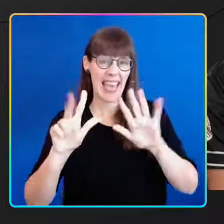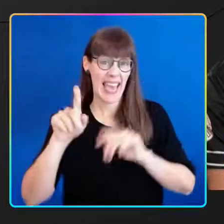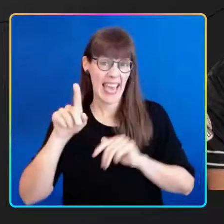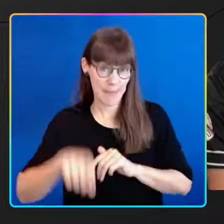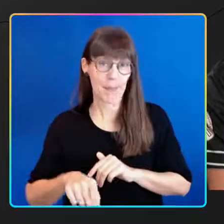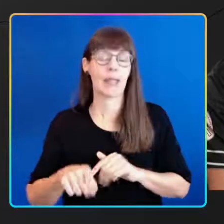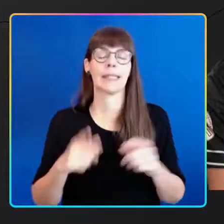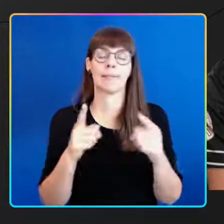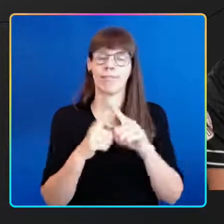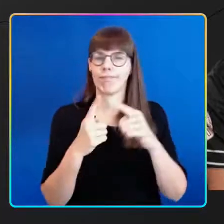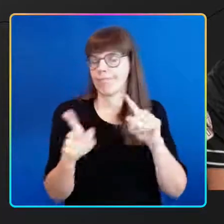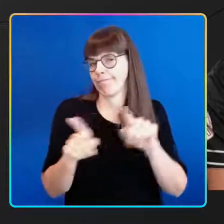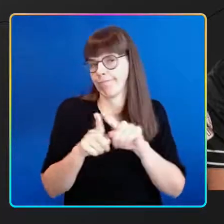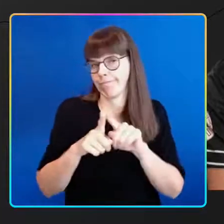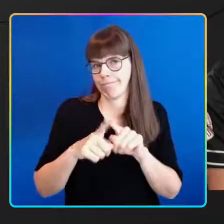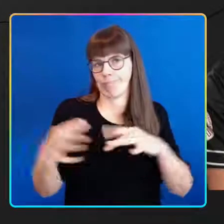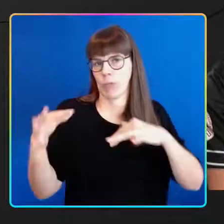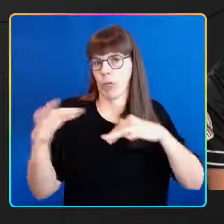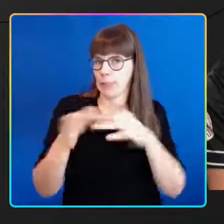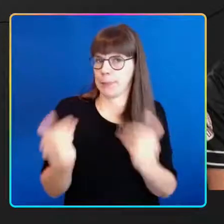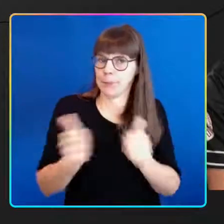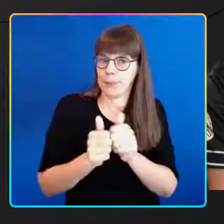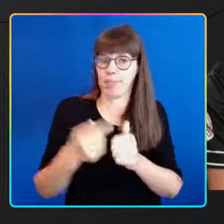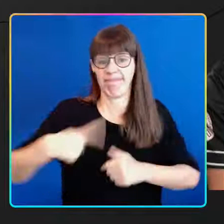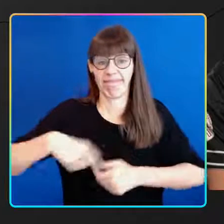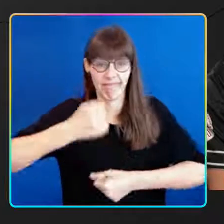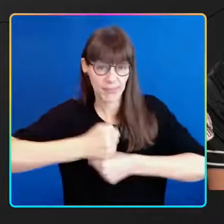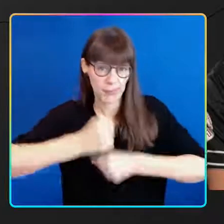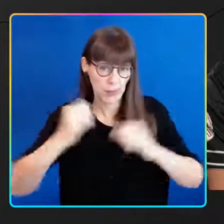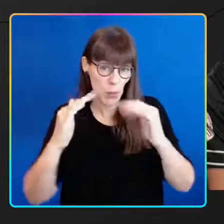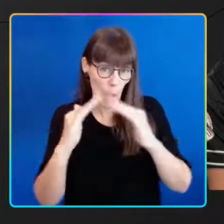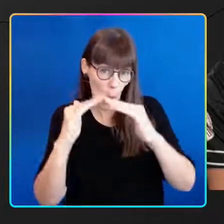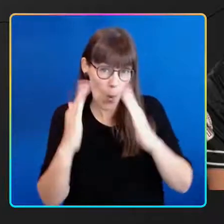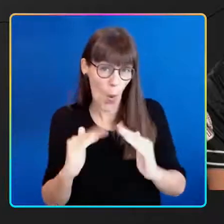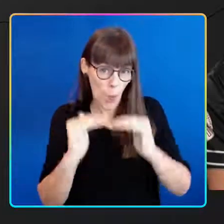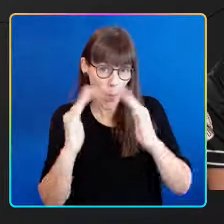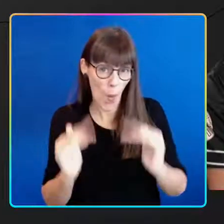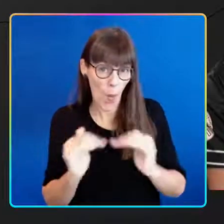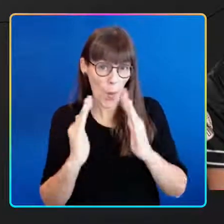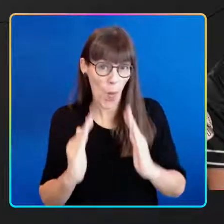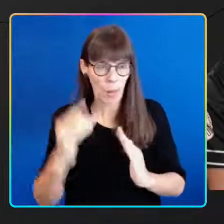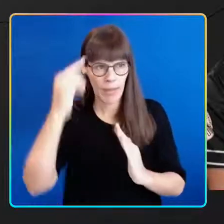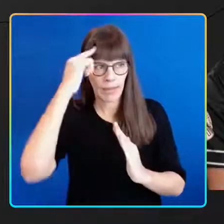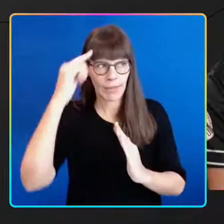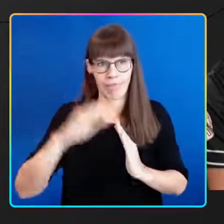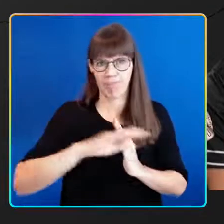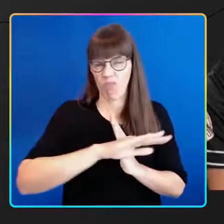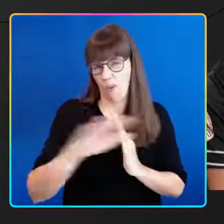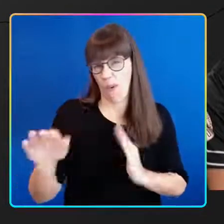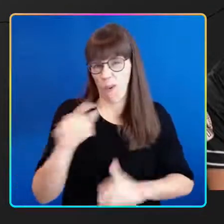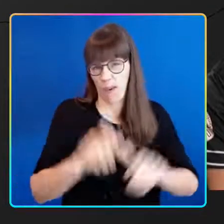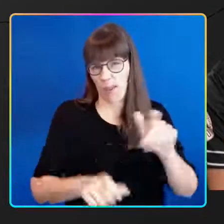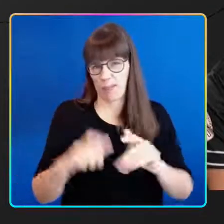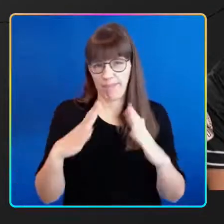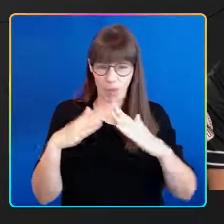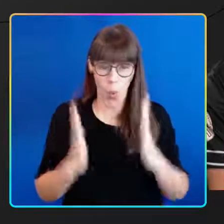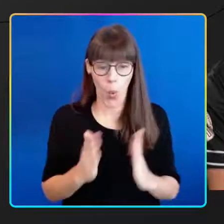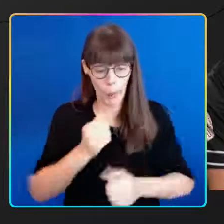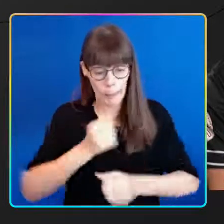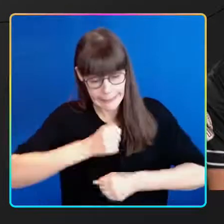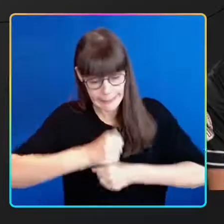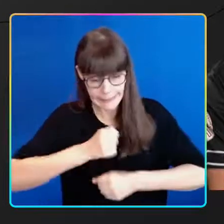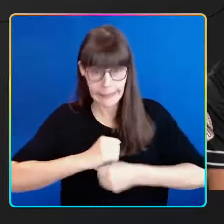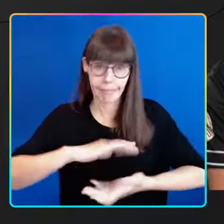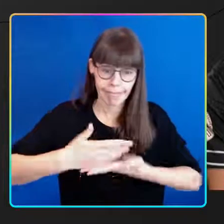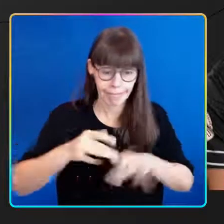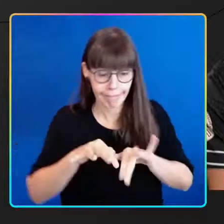from home with the actual situations. I think that the most of us are working from home. So just